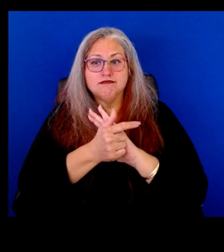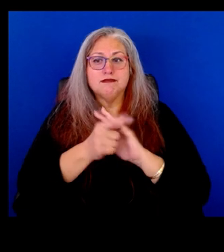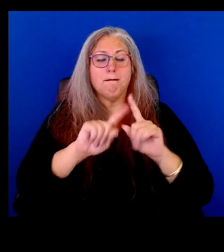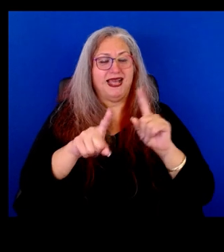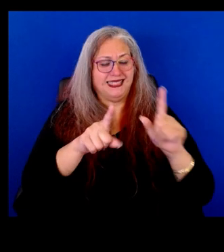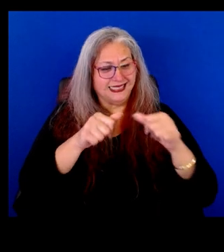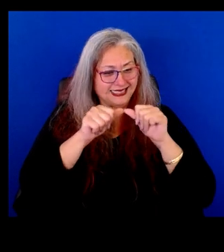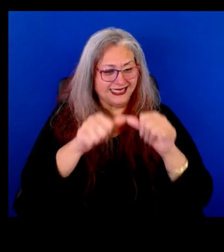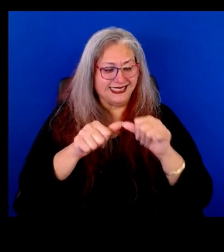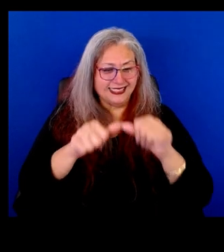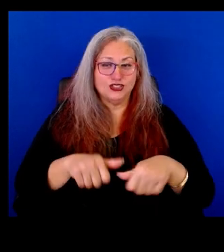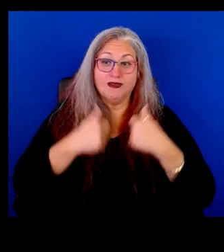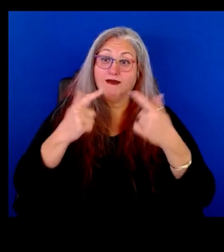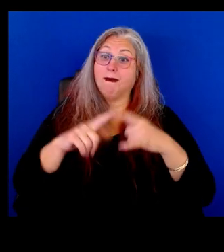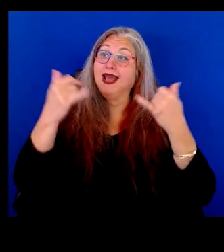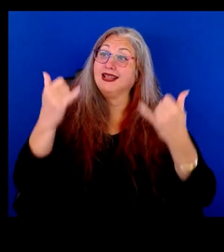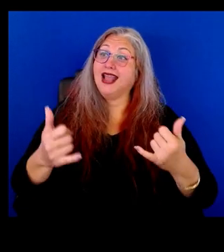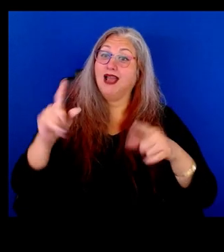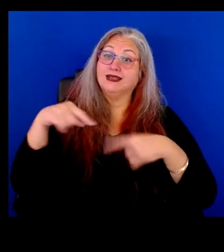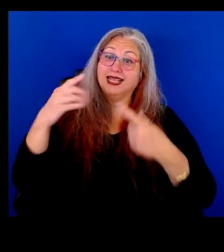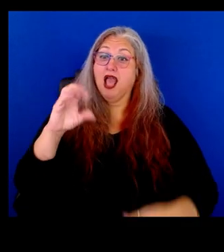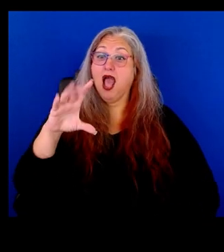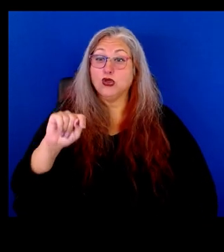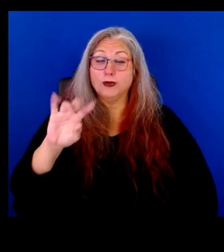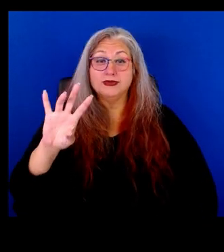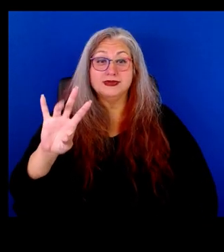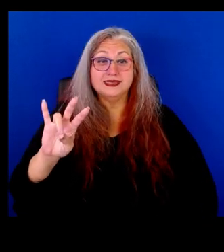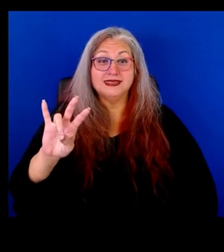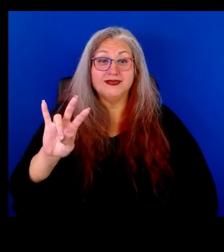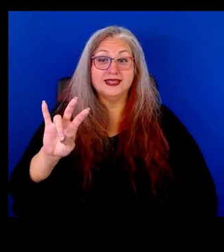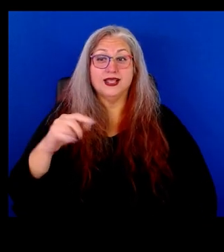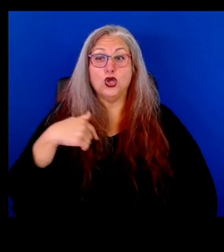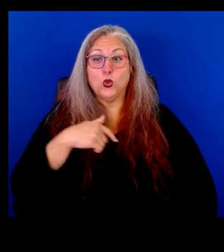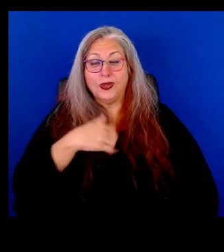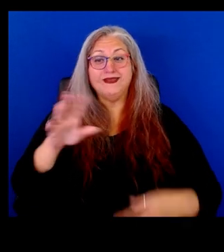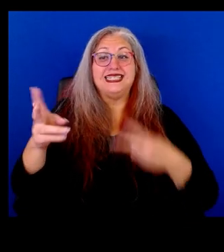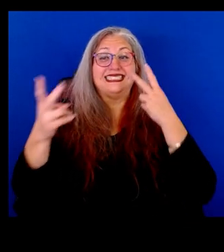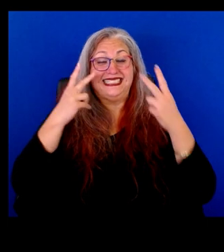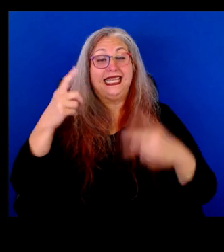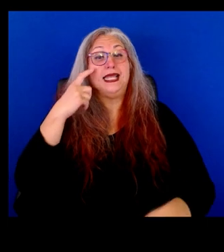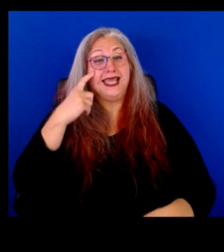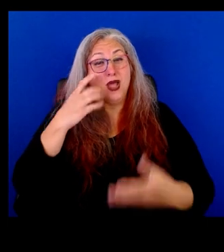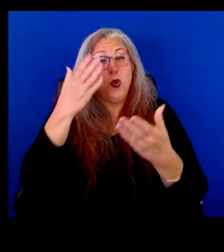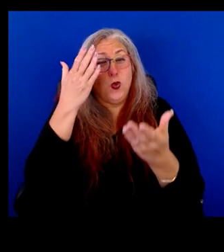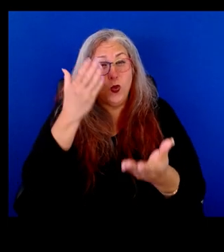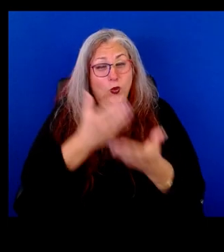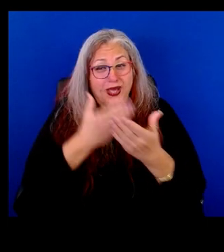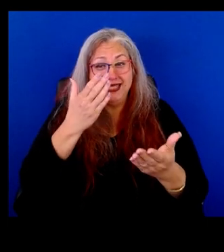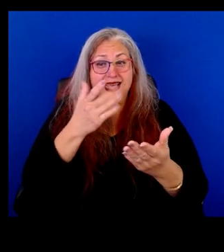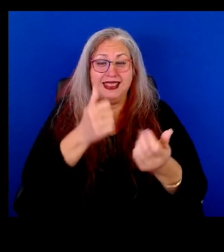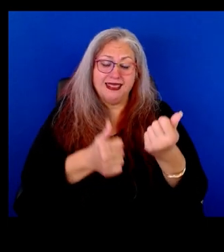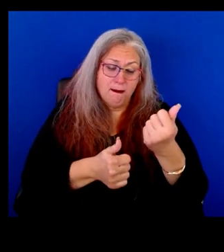they survived. And now, since October 7th, we are seeing, we are witnessing